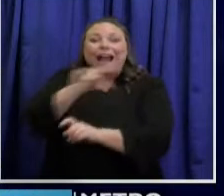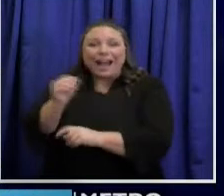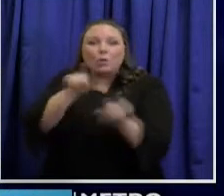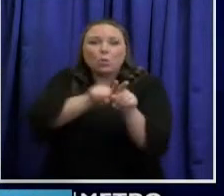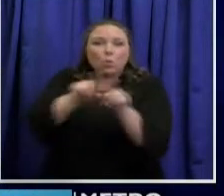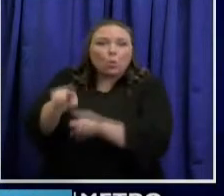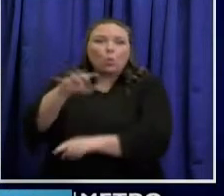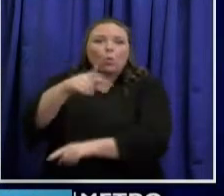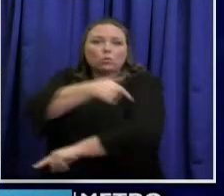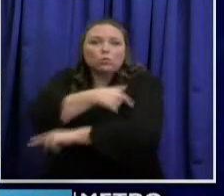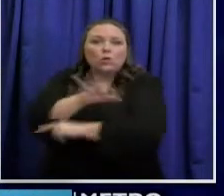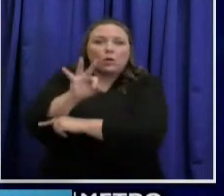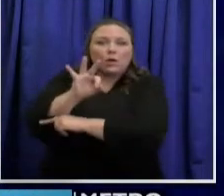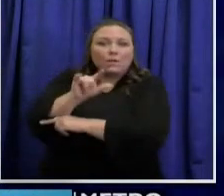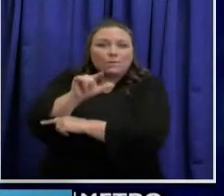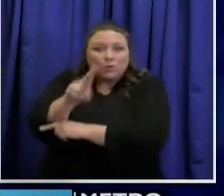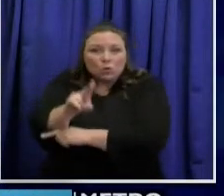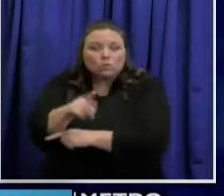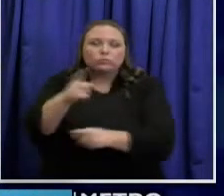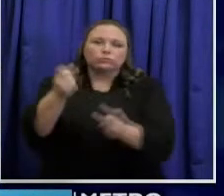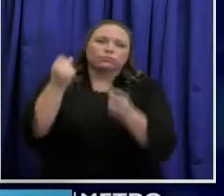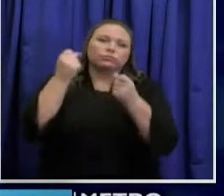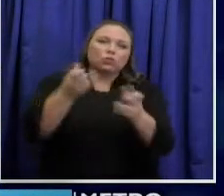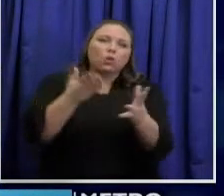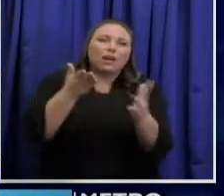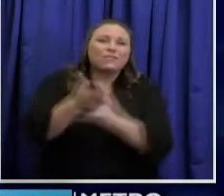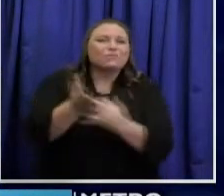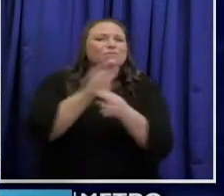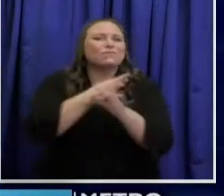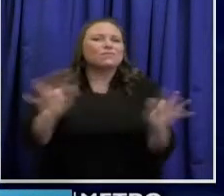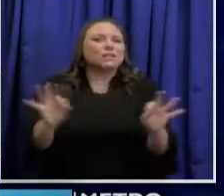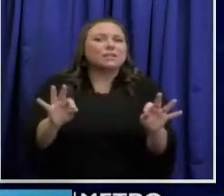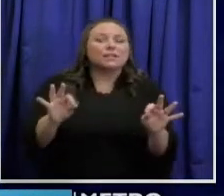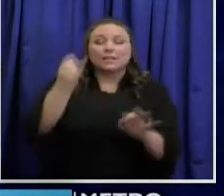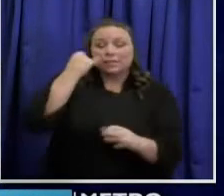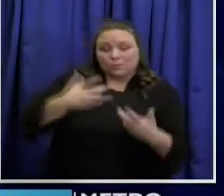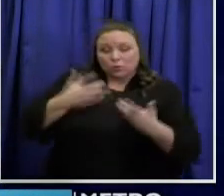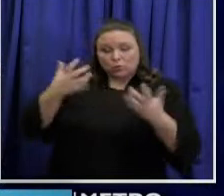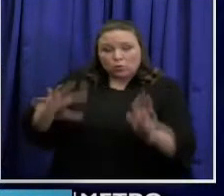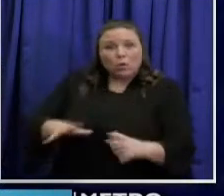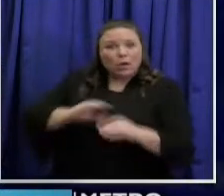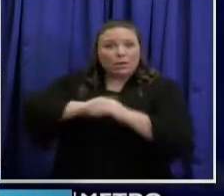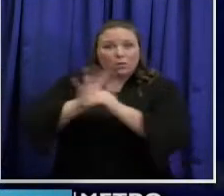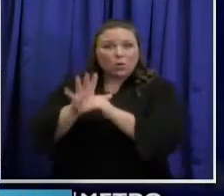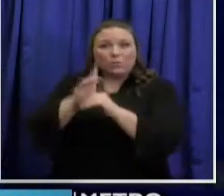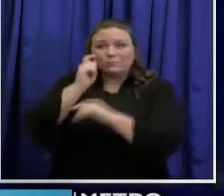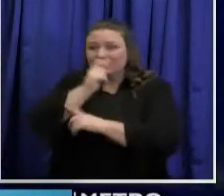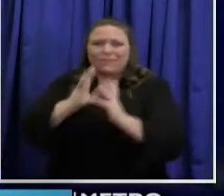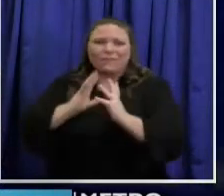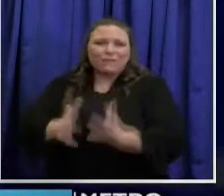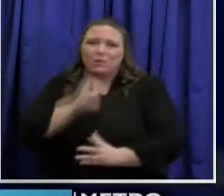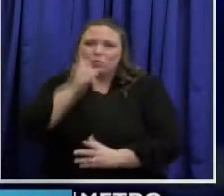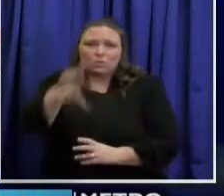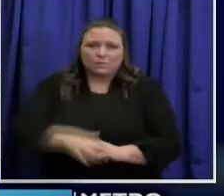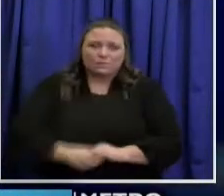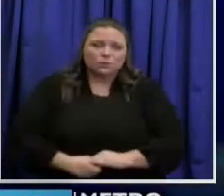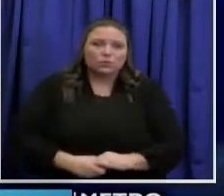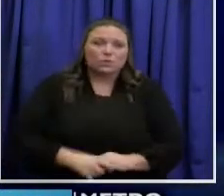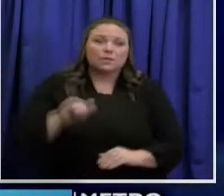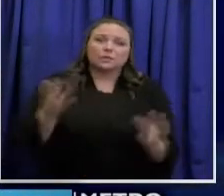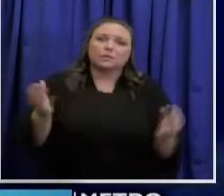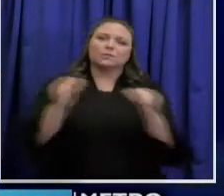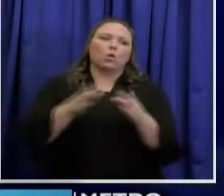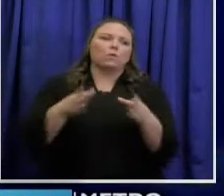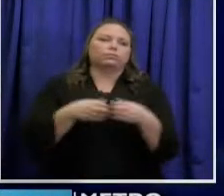shots. You can drive up and get your flu shot, and it's free, even if you don't want to get a COVID test. And this is part of a bigger